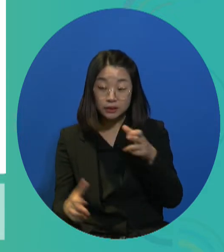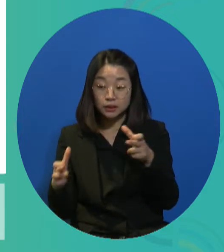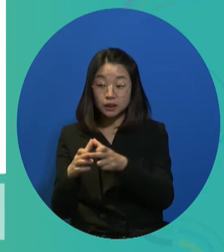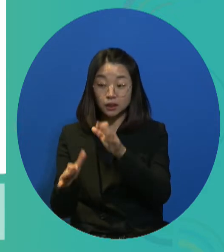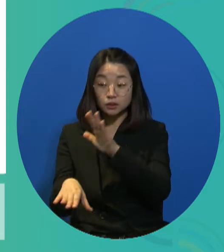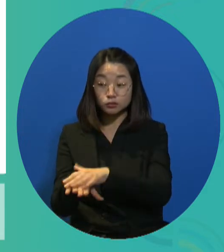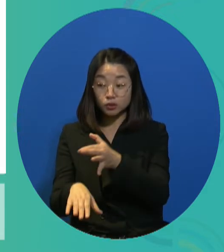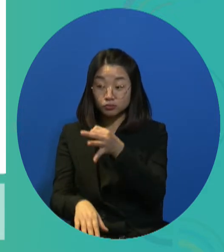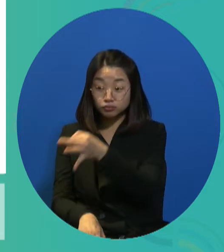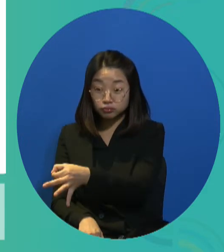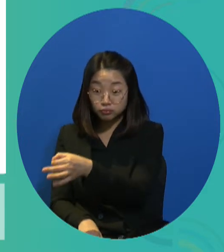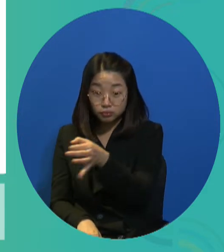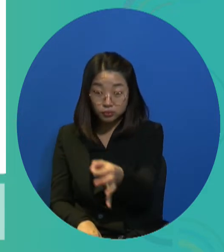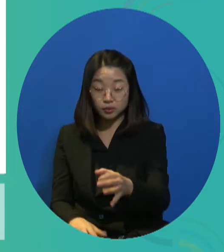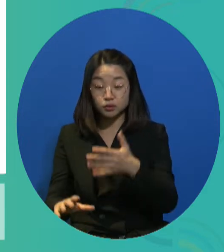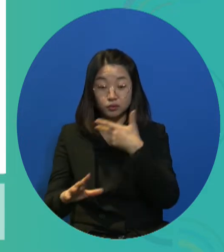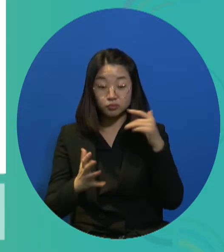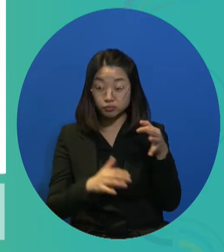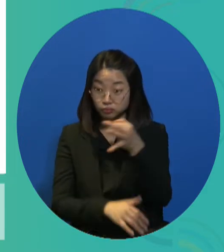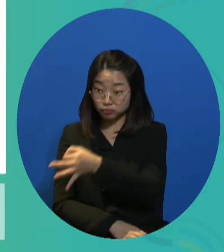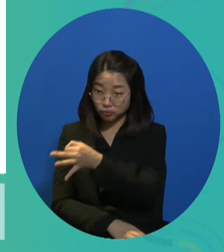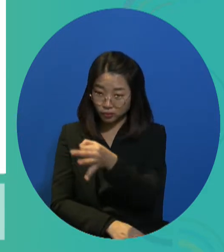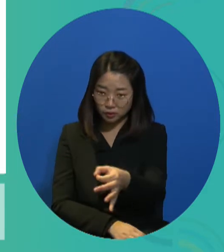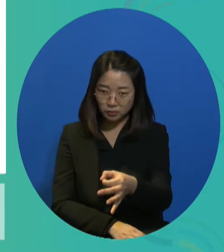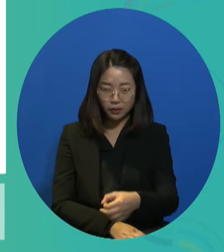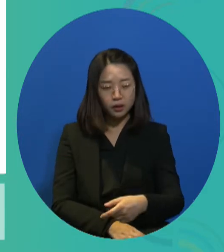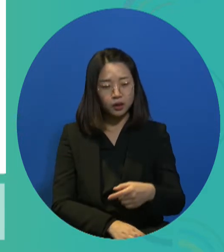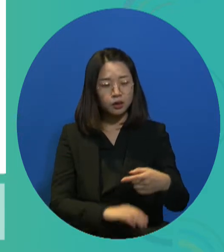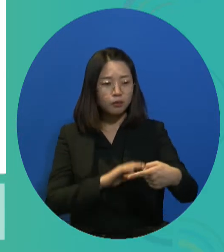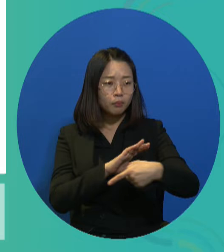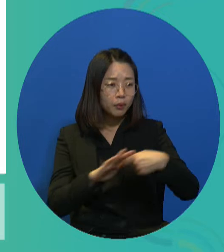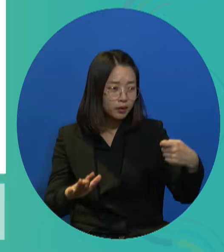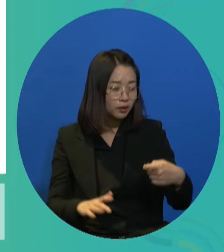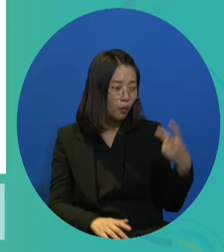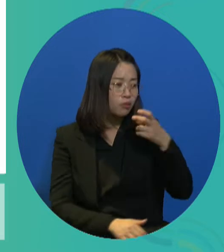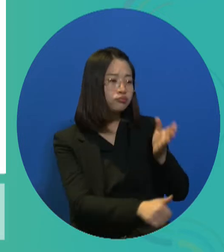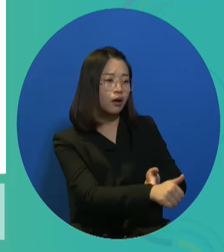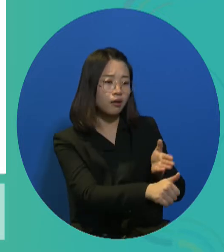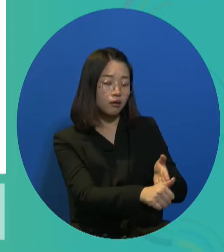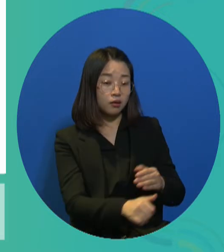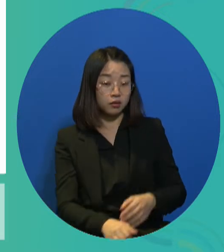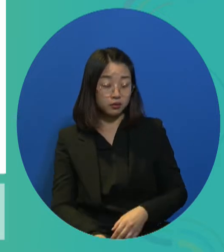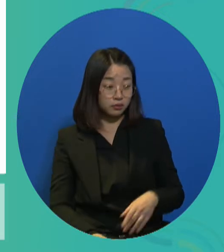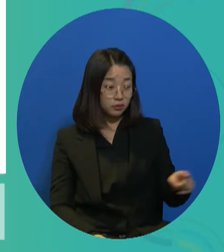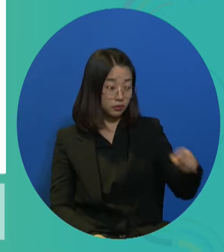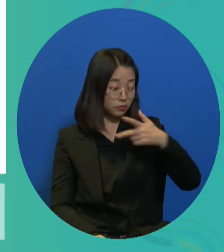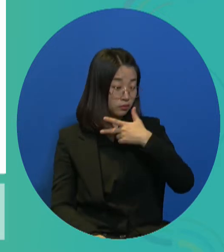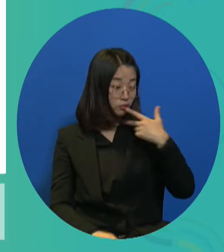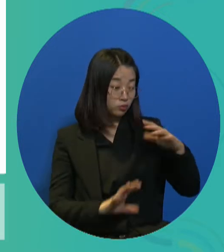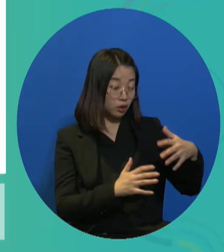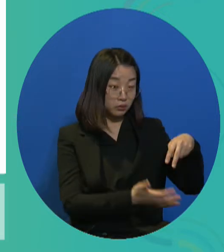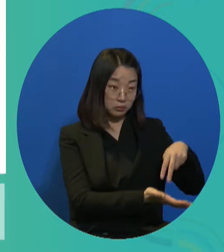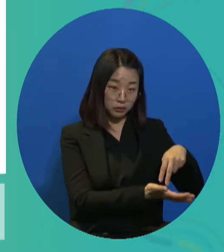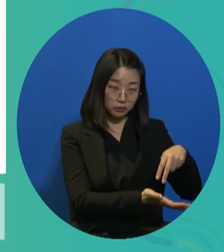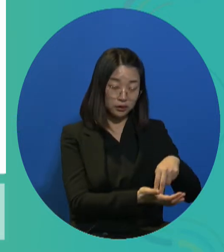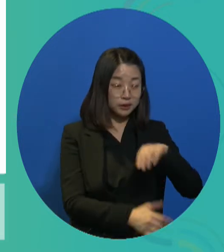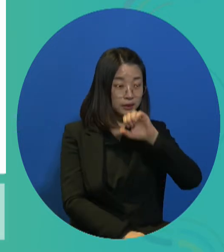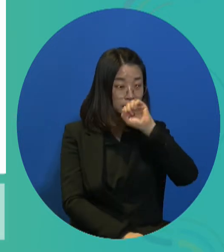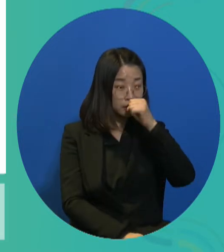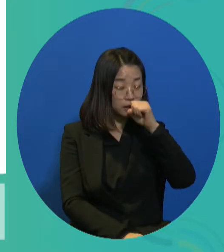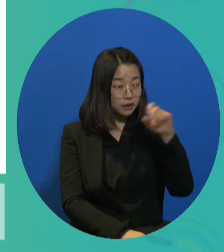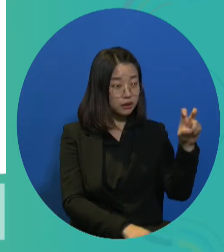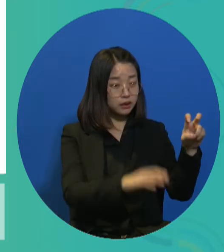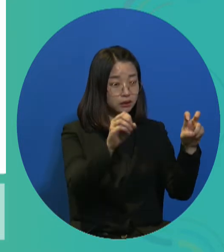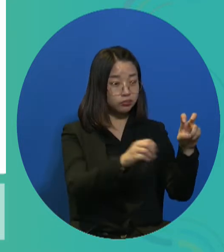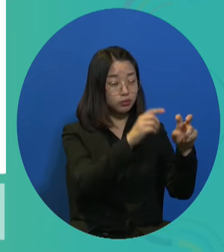cut the benefits by as much as 20%. And what they were actually doing was making the poorest in society